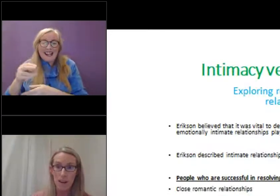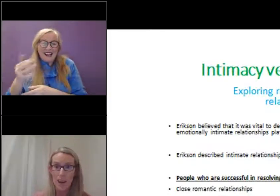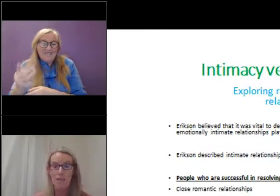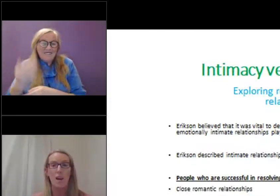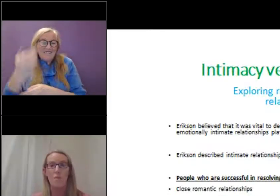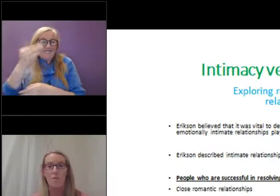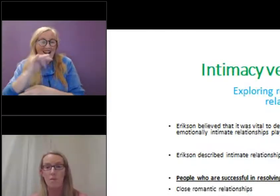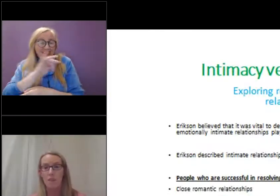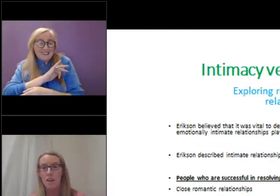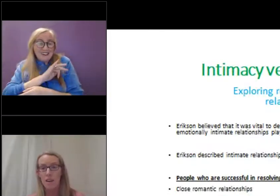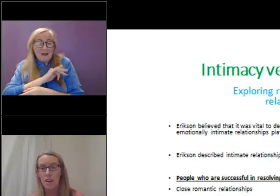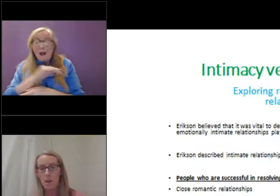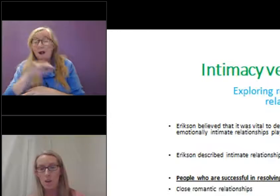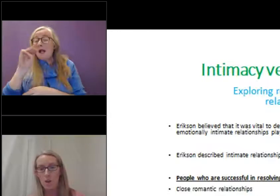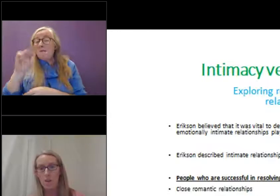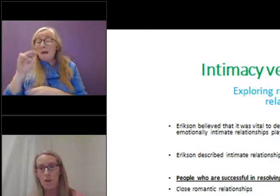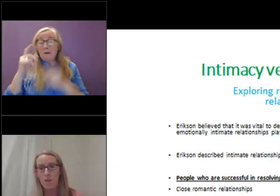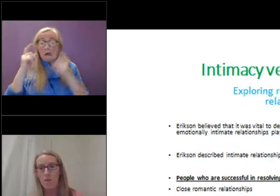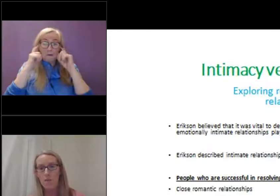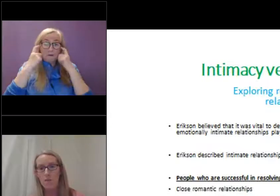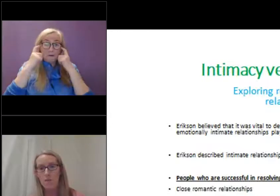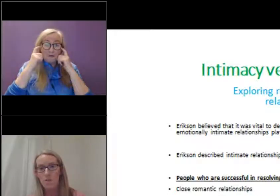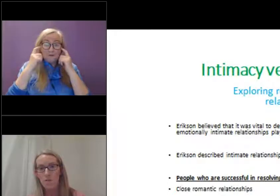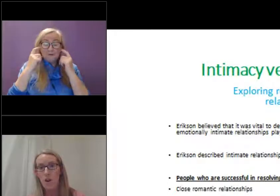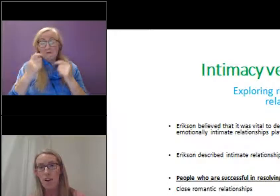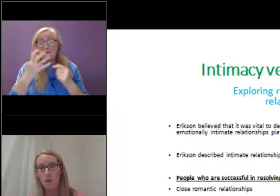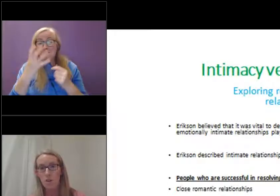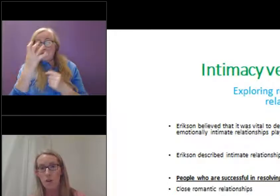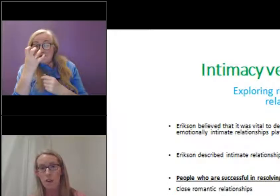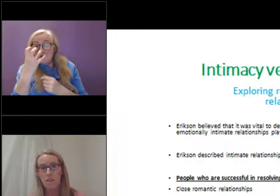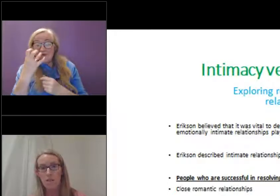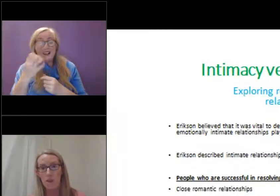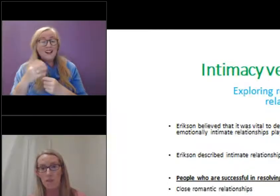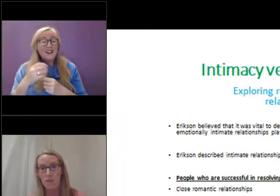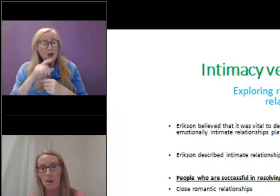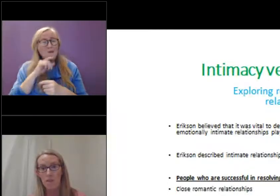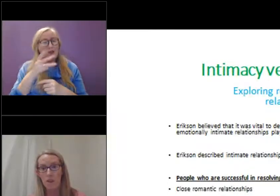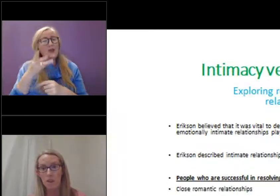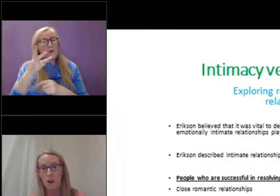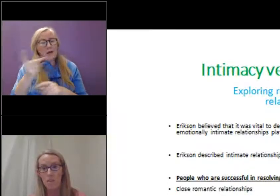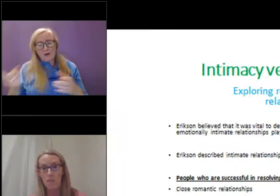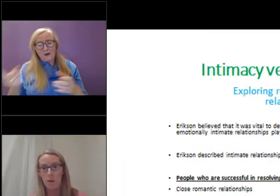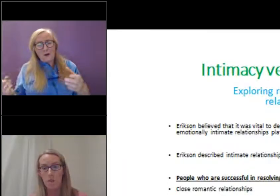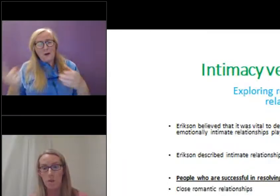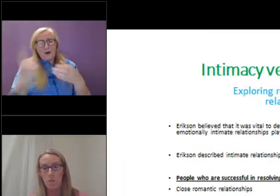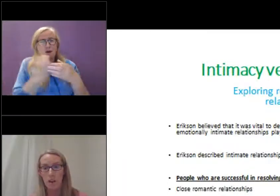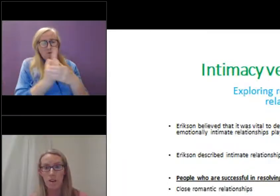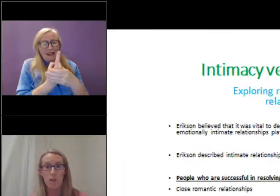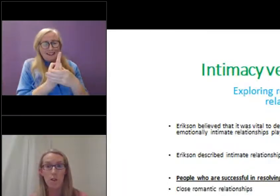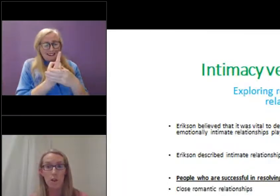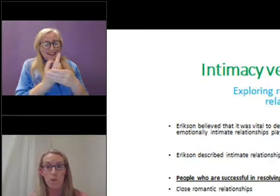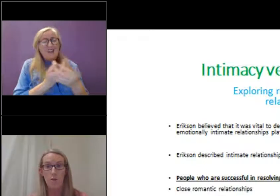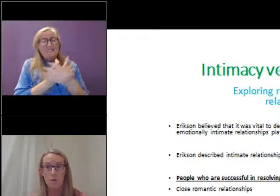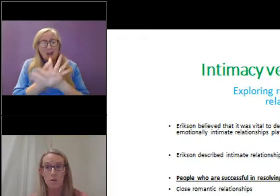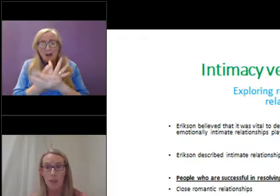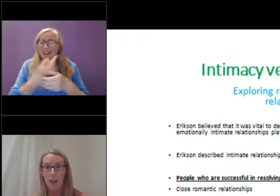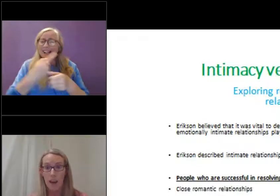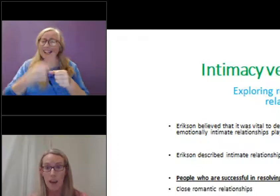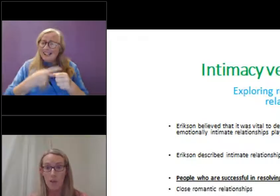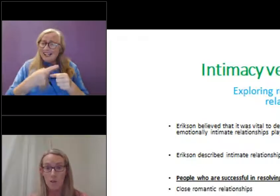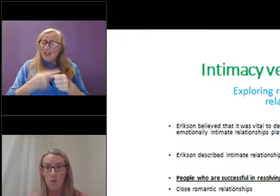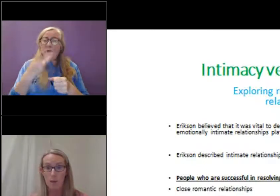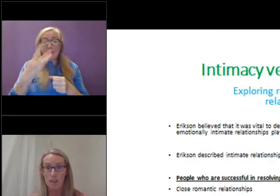kind of moody now and then, but they will finally come back to the family fold and will become like a fully